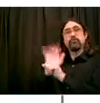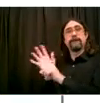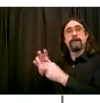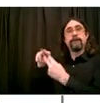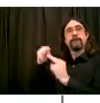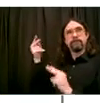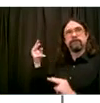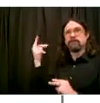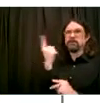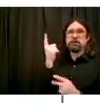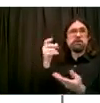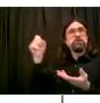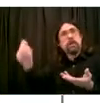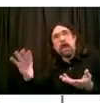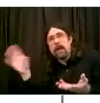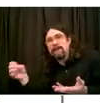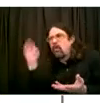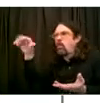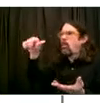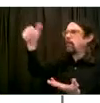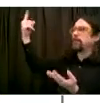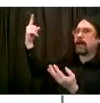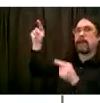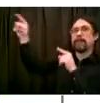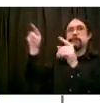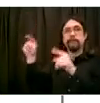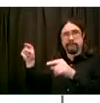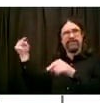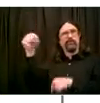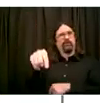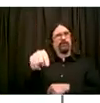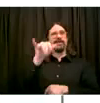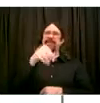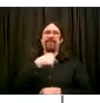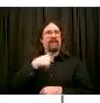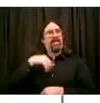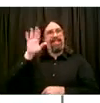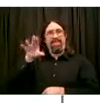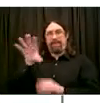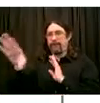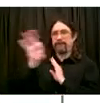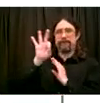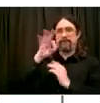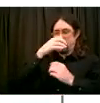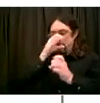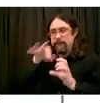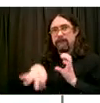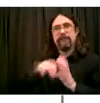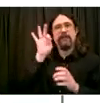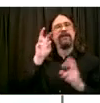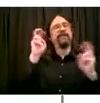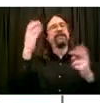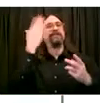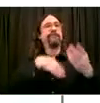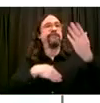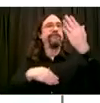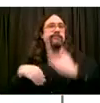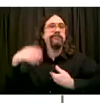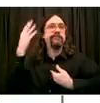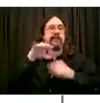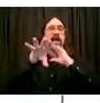within New York City, but given the degree of spread that we've seen, including in the rest of the United States, I do think that we